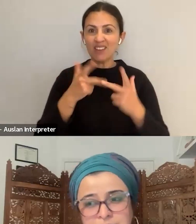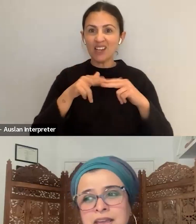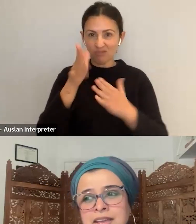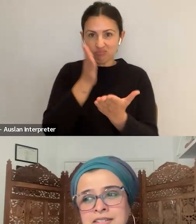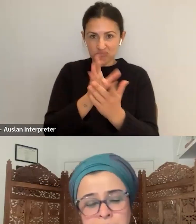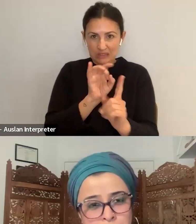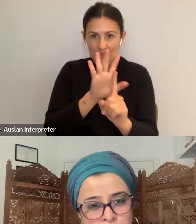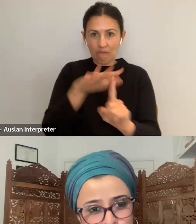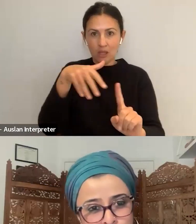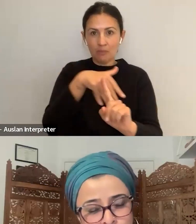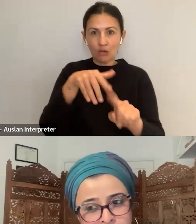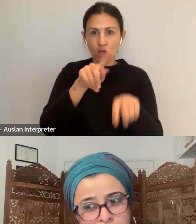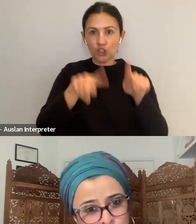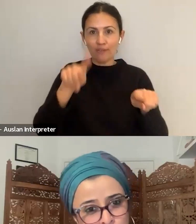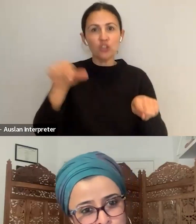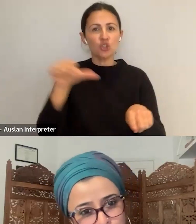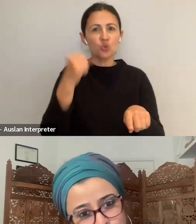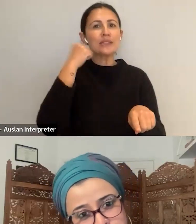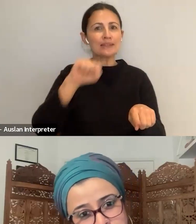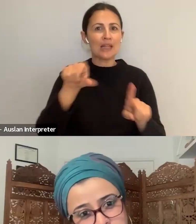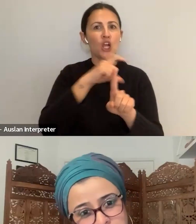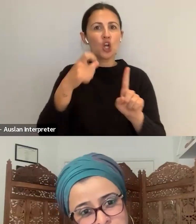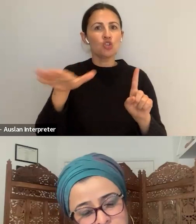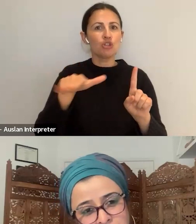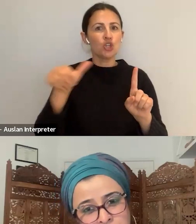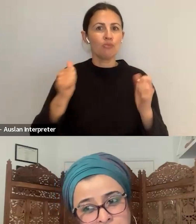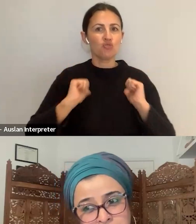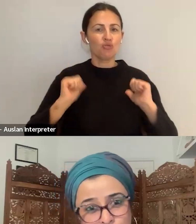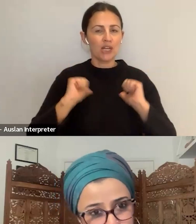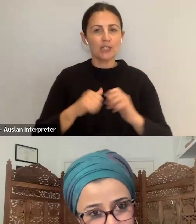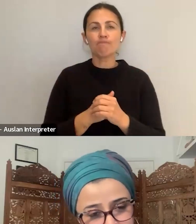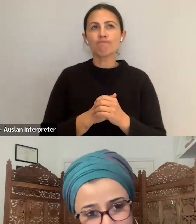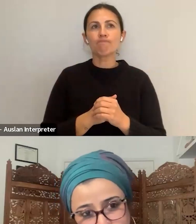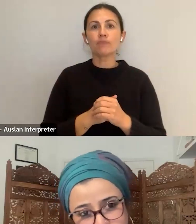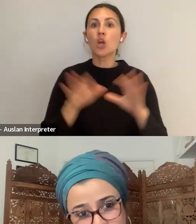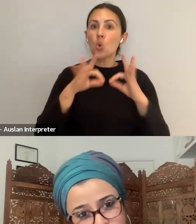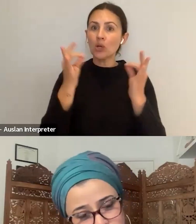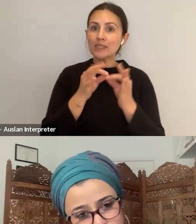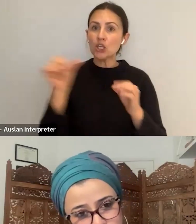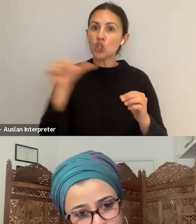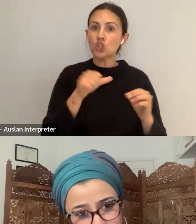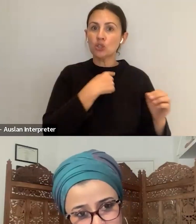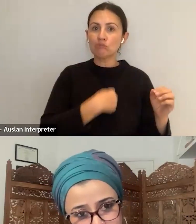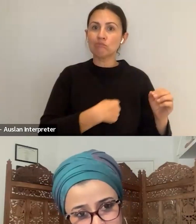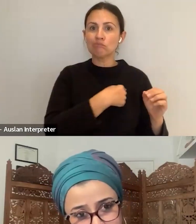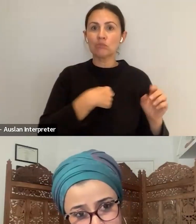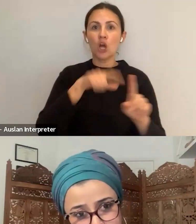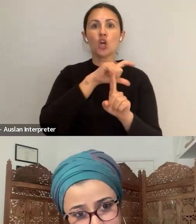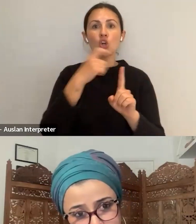record and commitment to providing culturally diverse content as core business, not as just on special